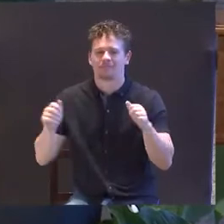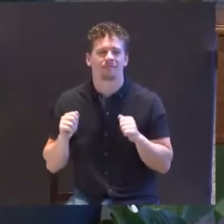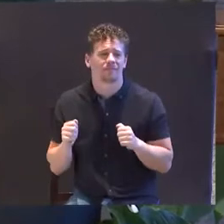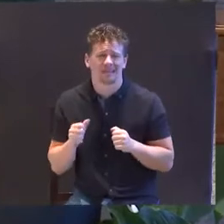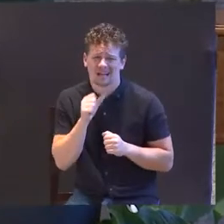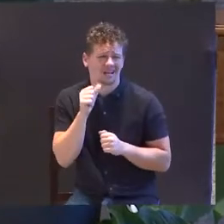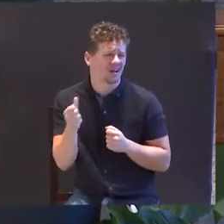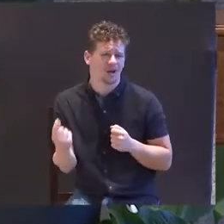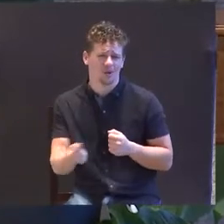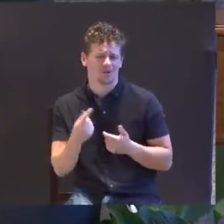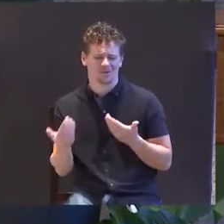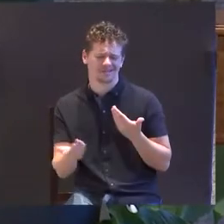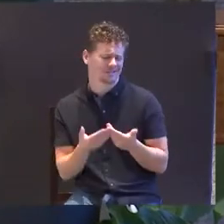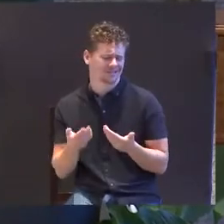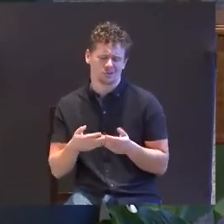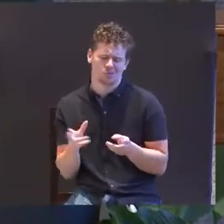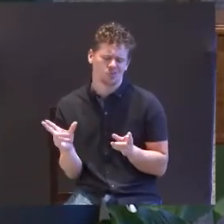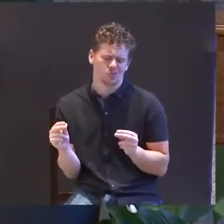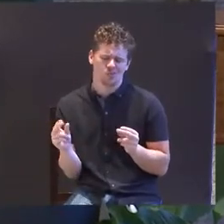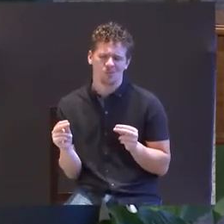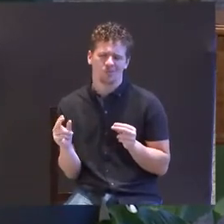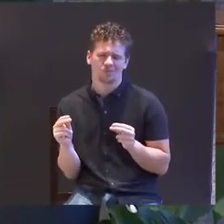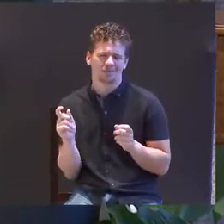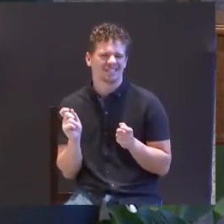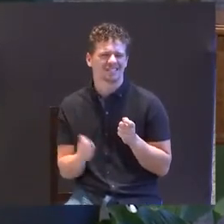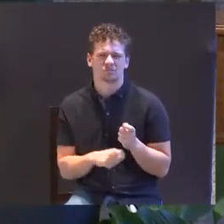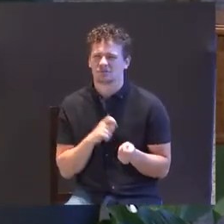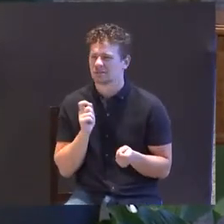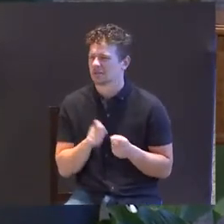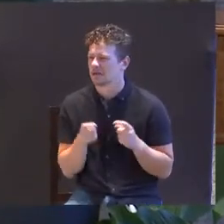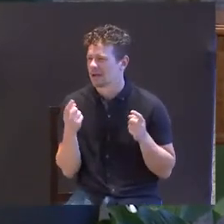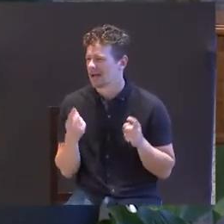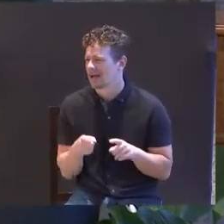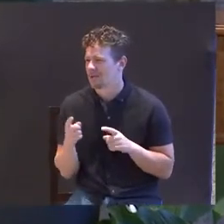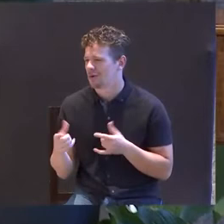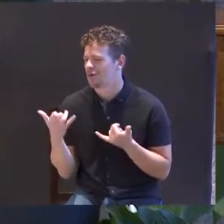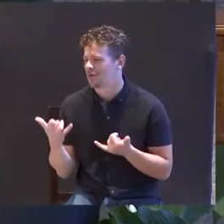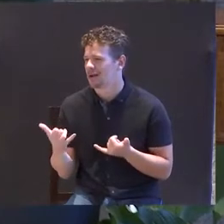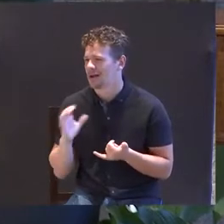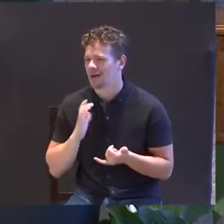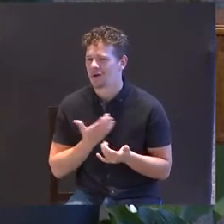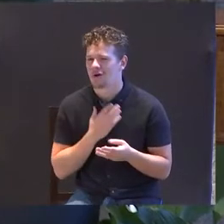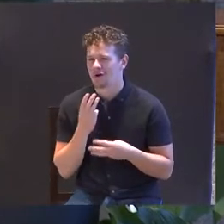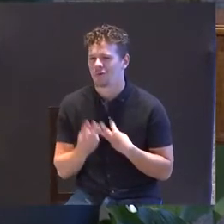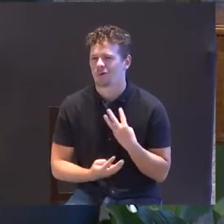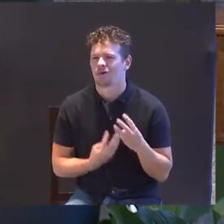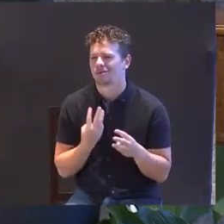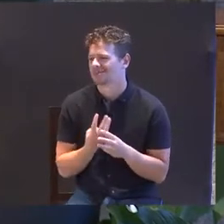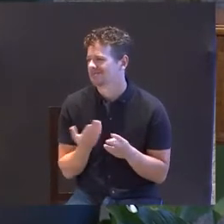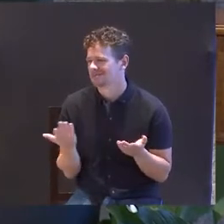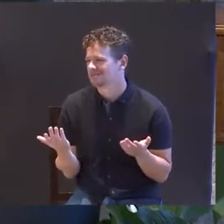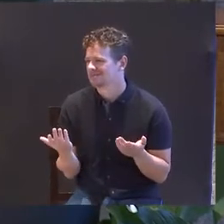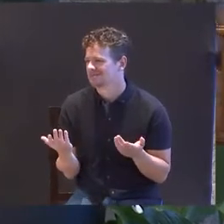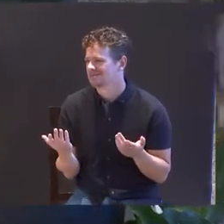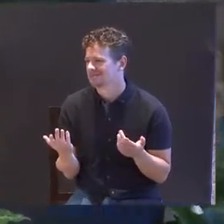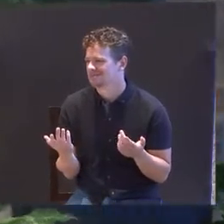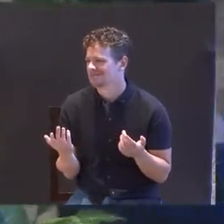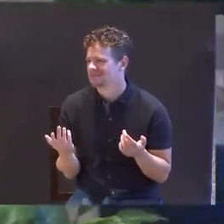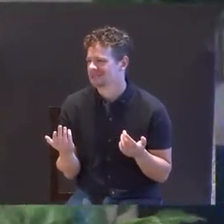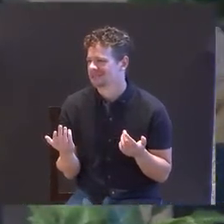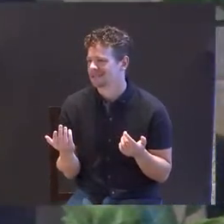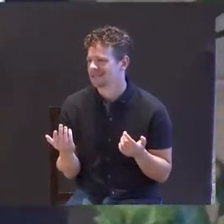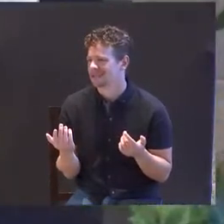easy, especially with what's going on in our world right now. Often what I want to do,